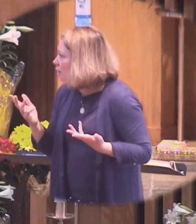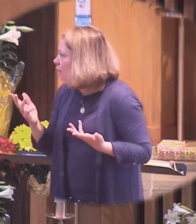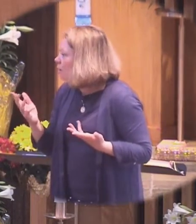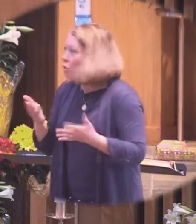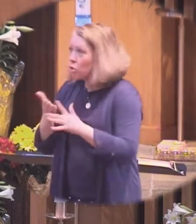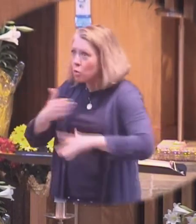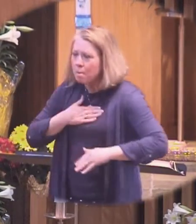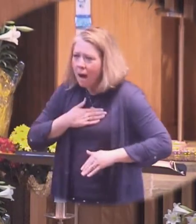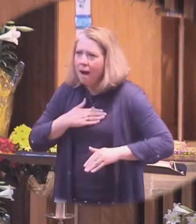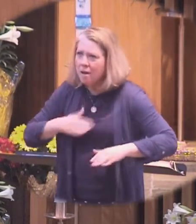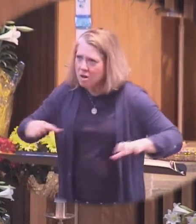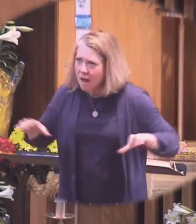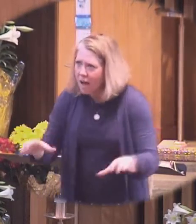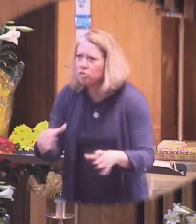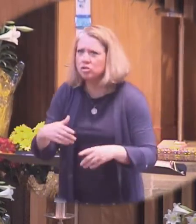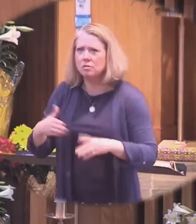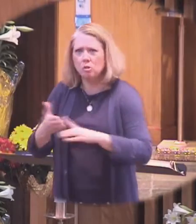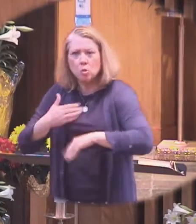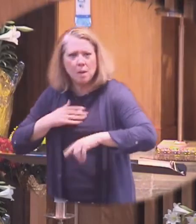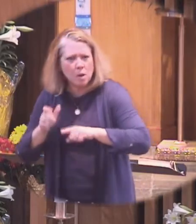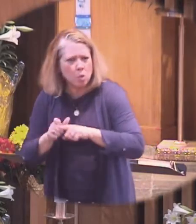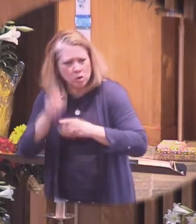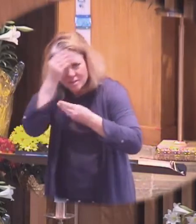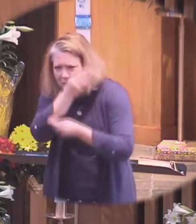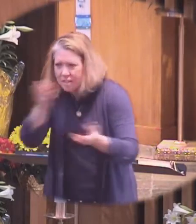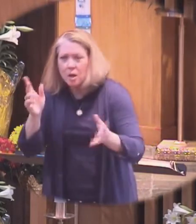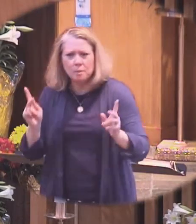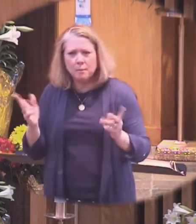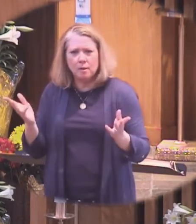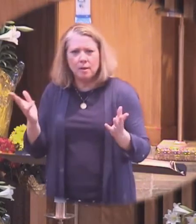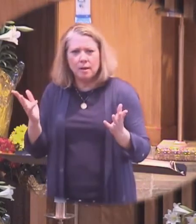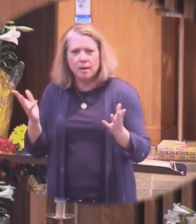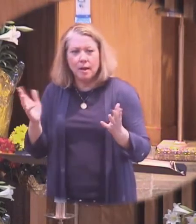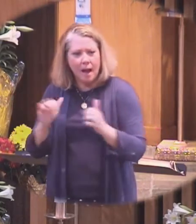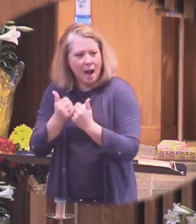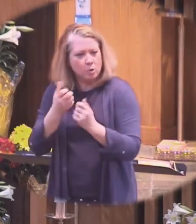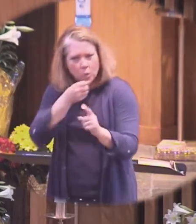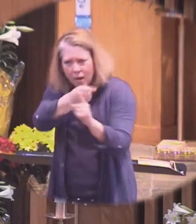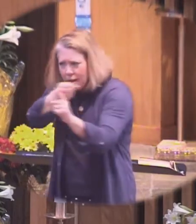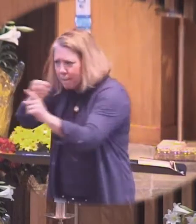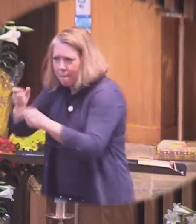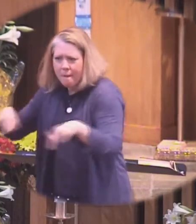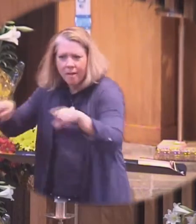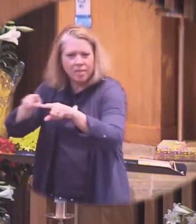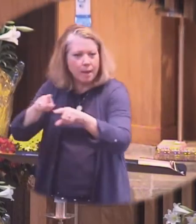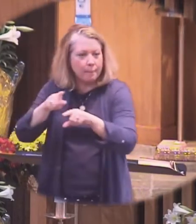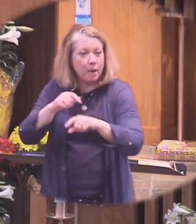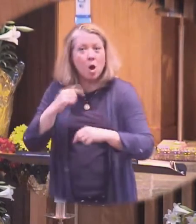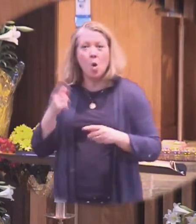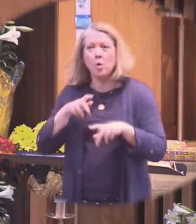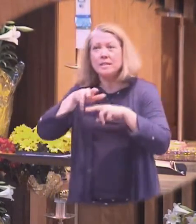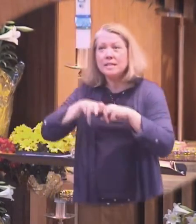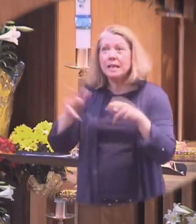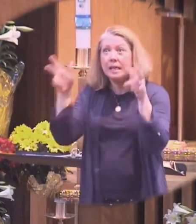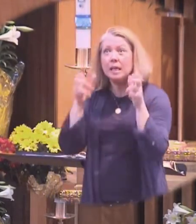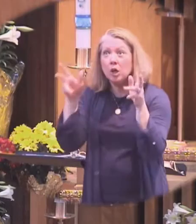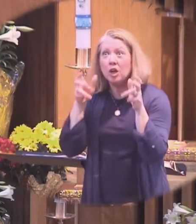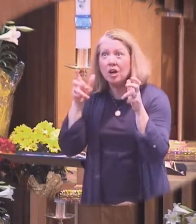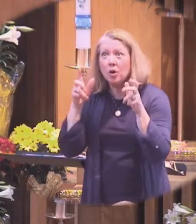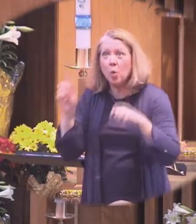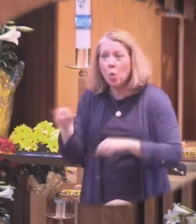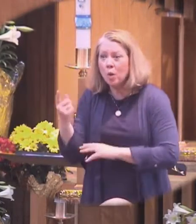my actions? It's not just something we hear about. It's something we must